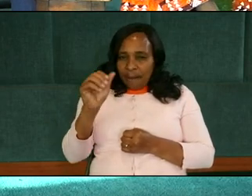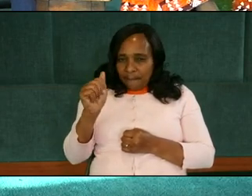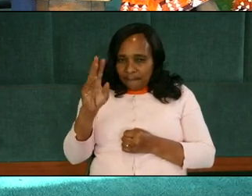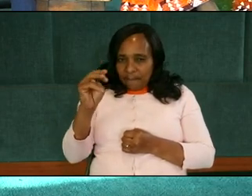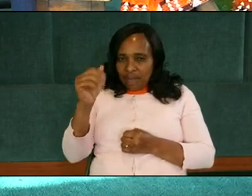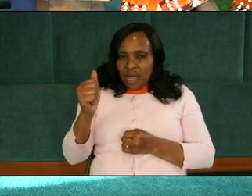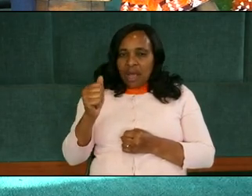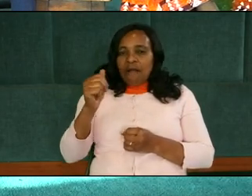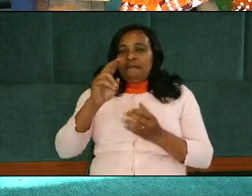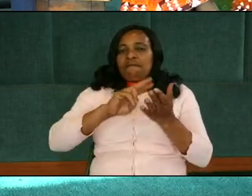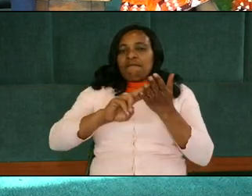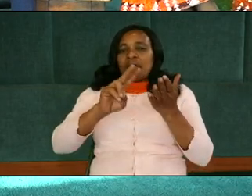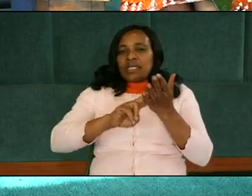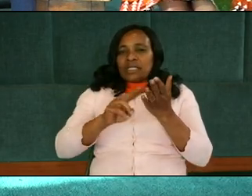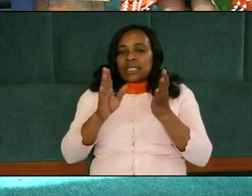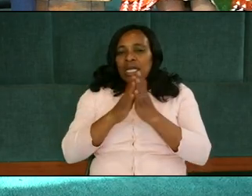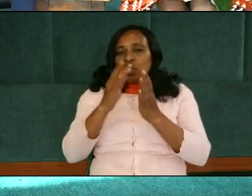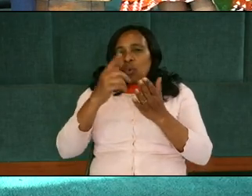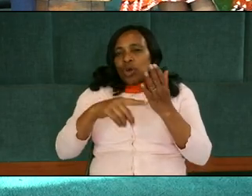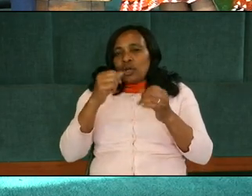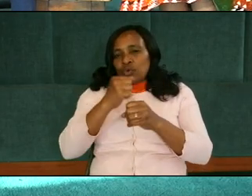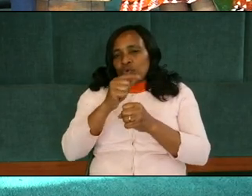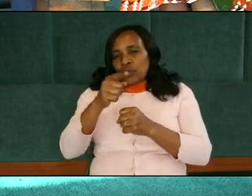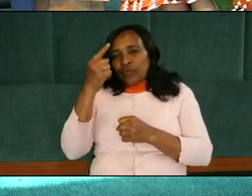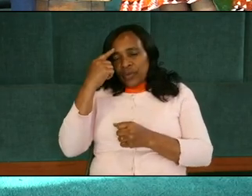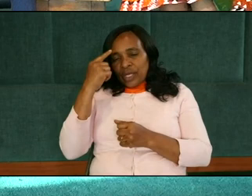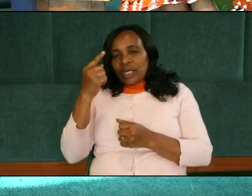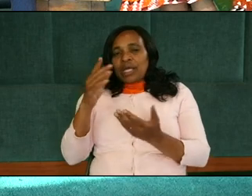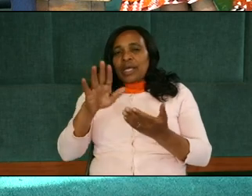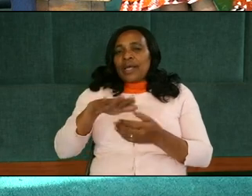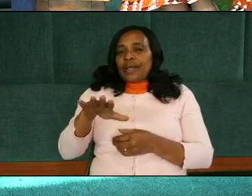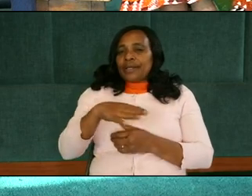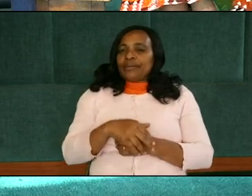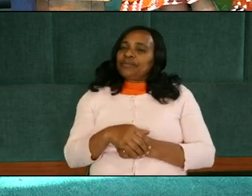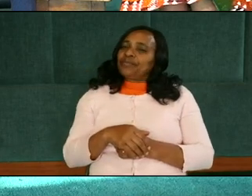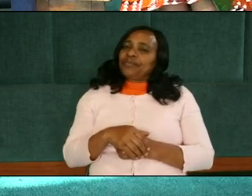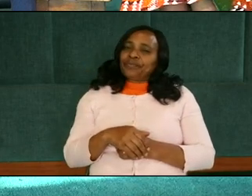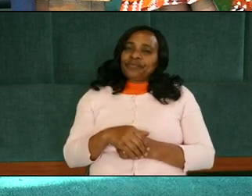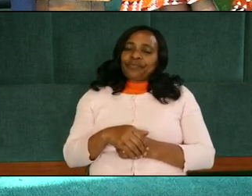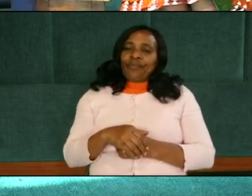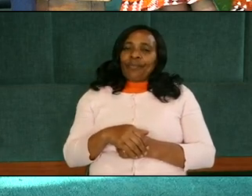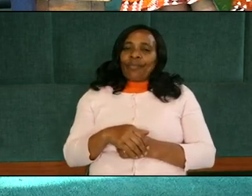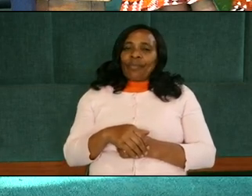text and the what do you think section. We'll see.